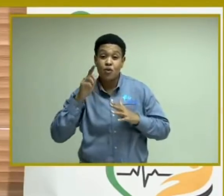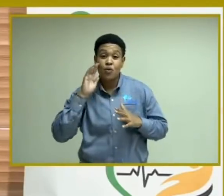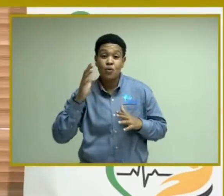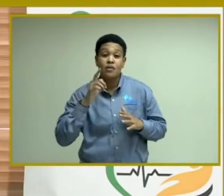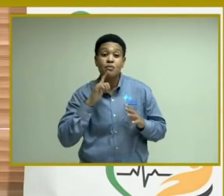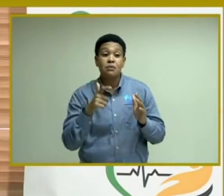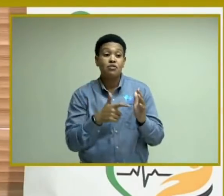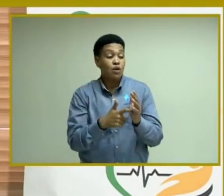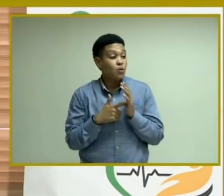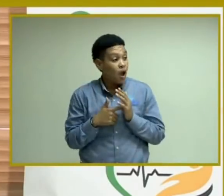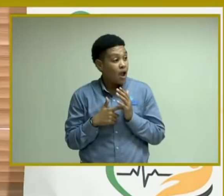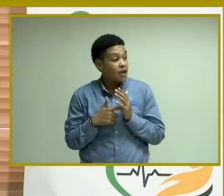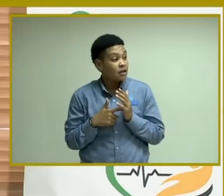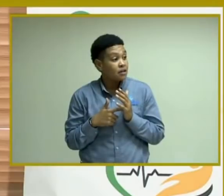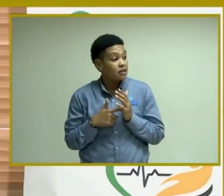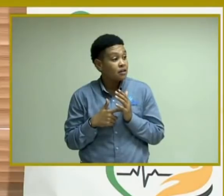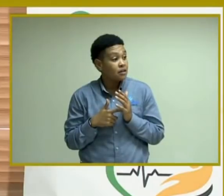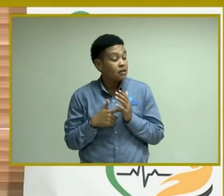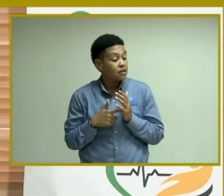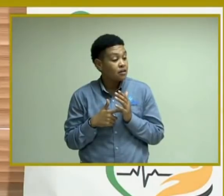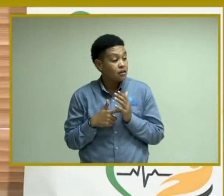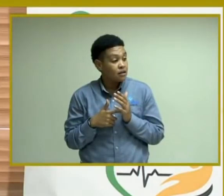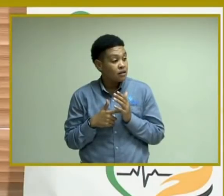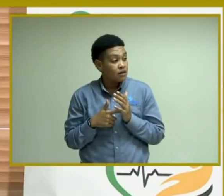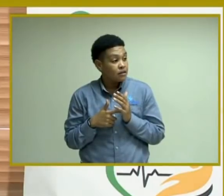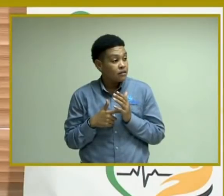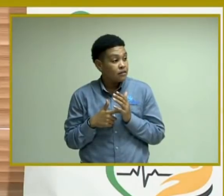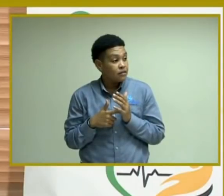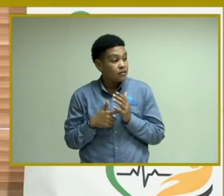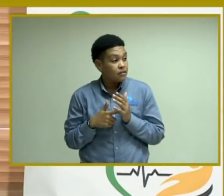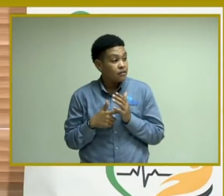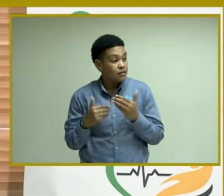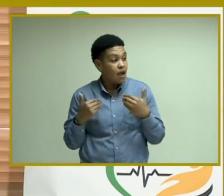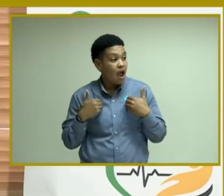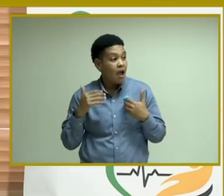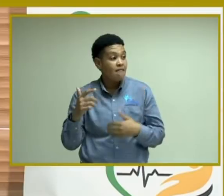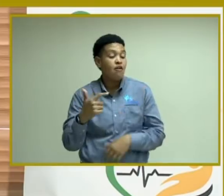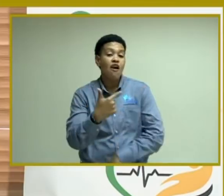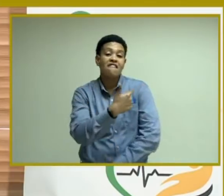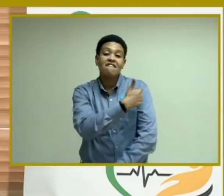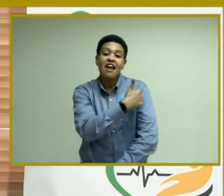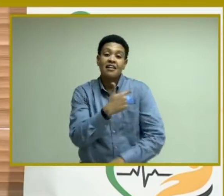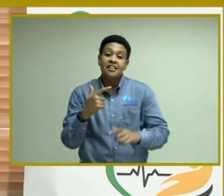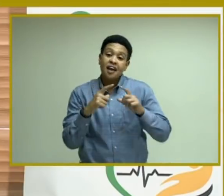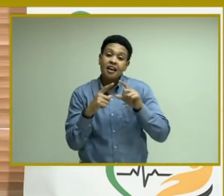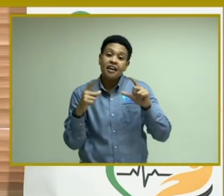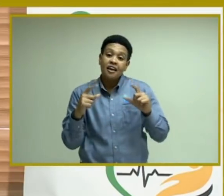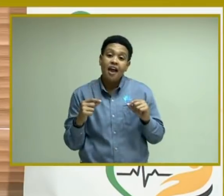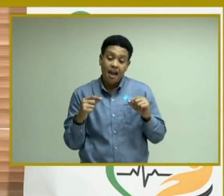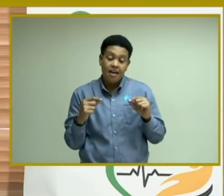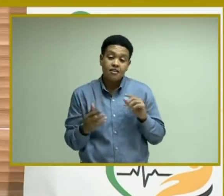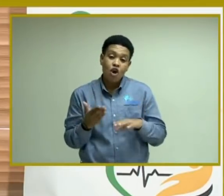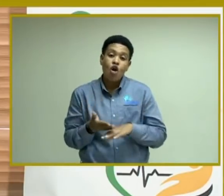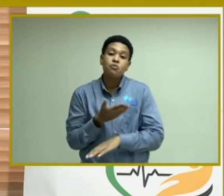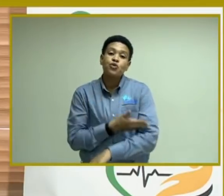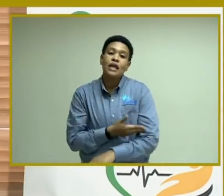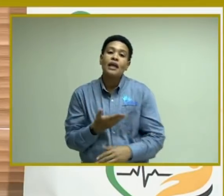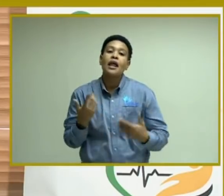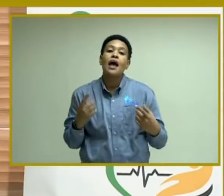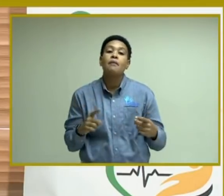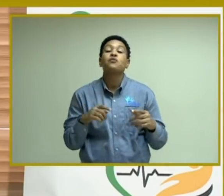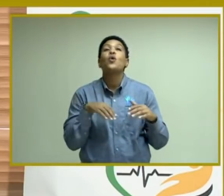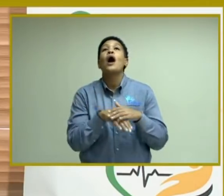be required to take, to have your vaccines up to date in order